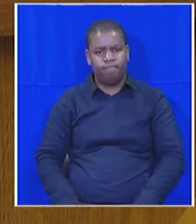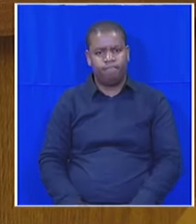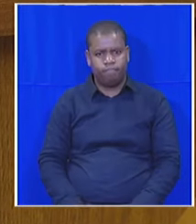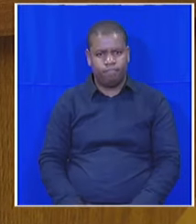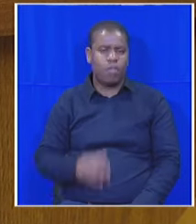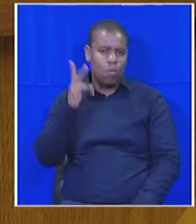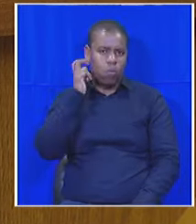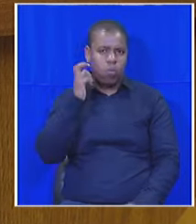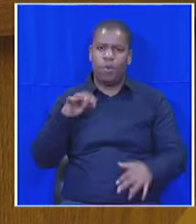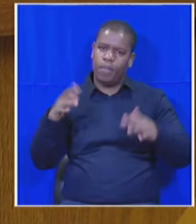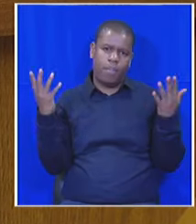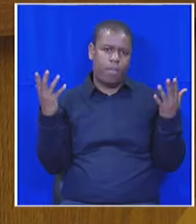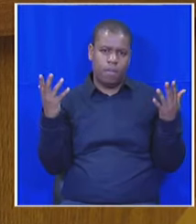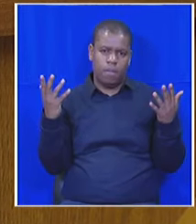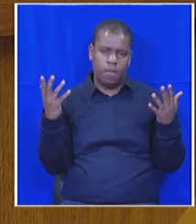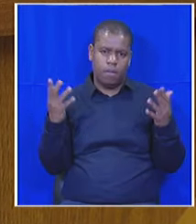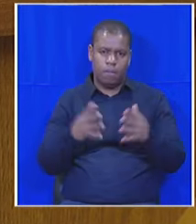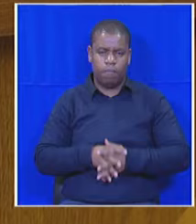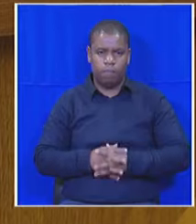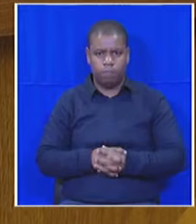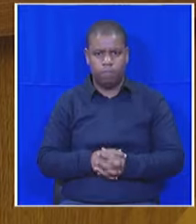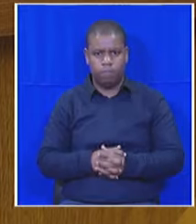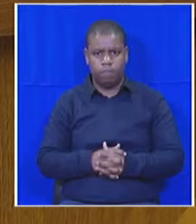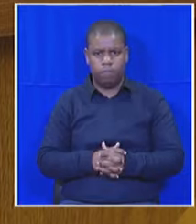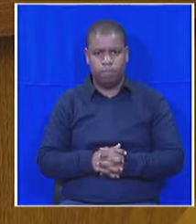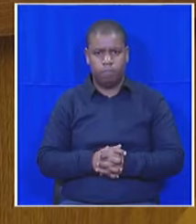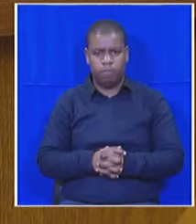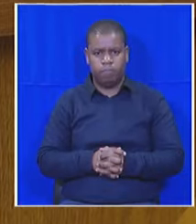that is a big achievement. I thank you.